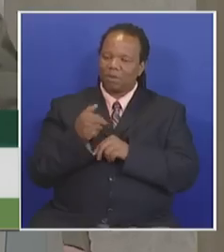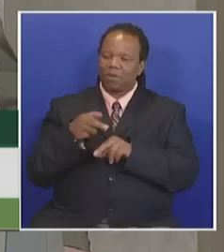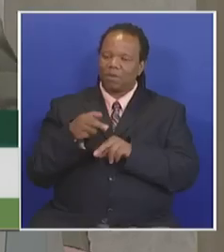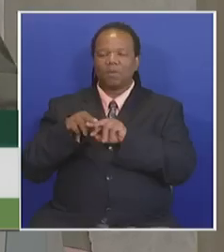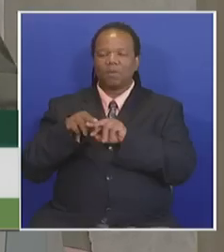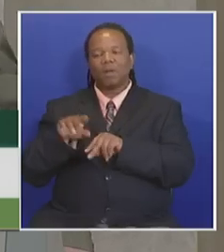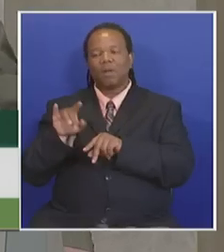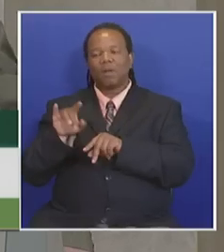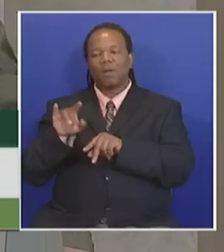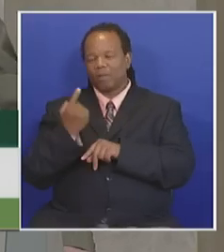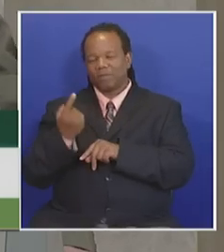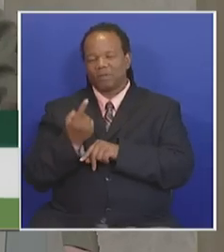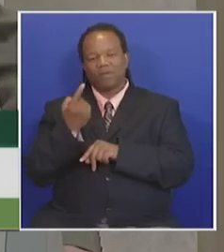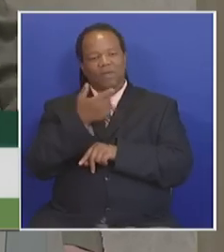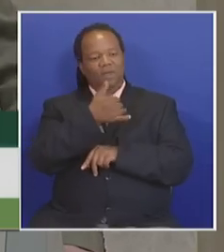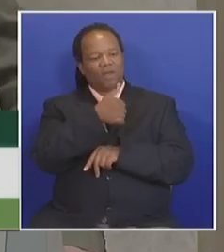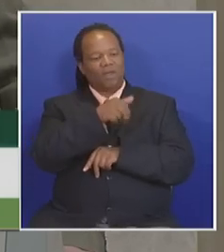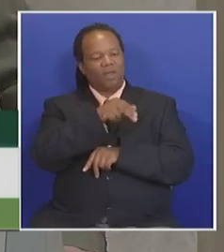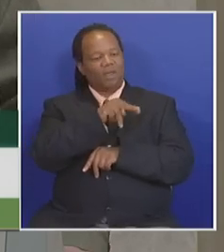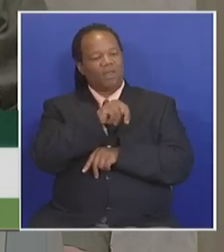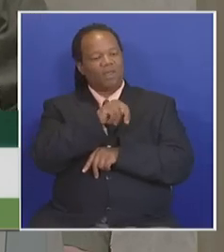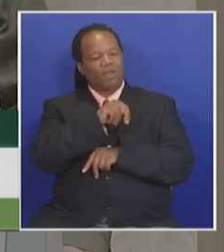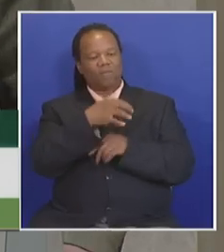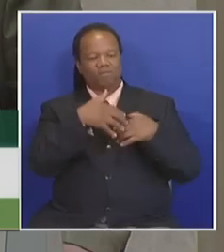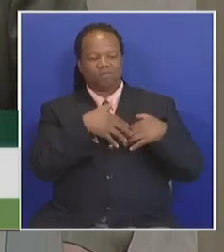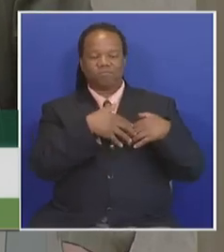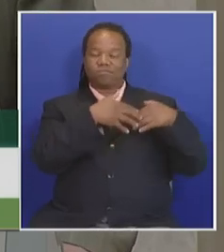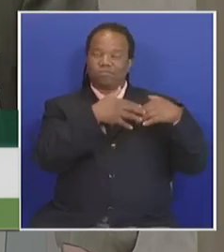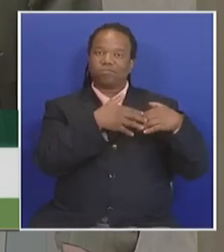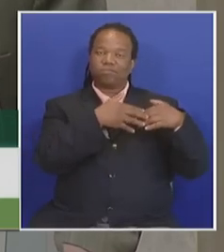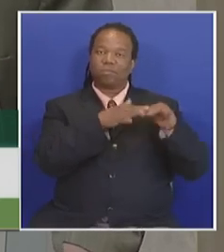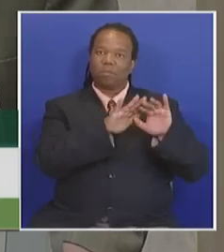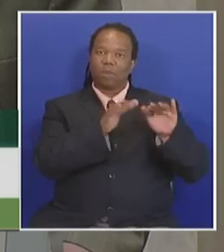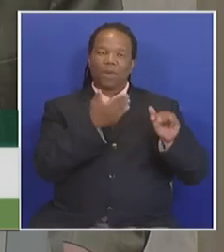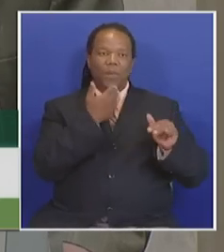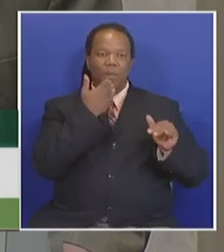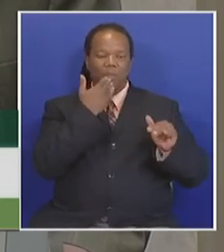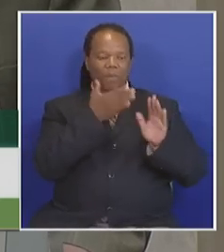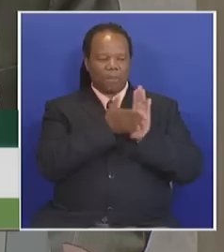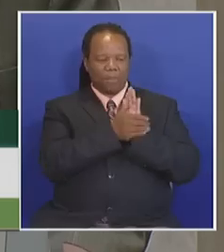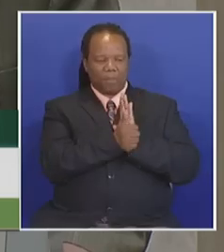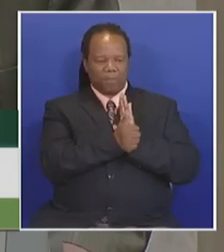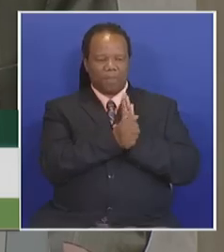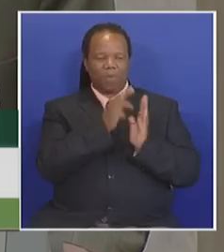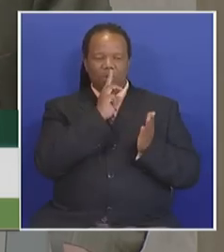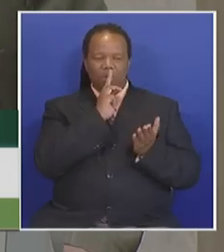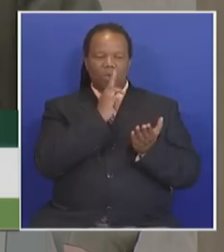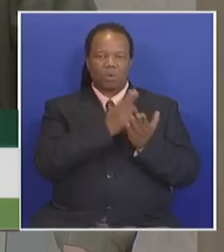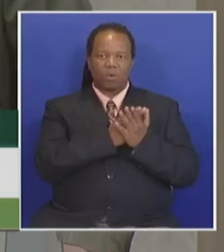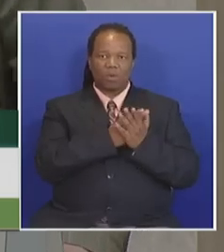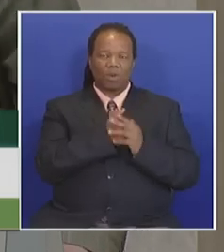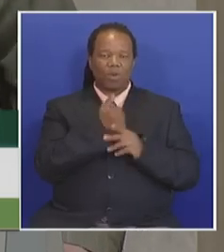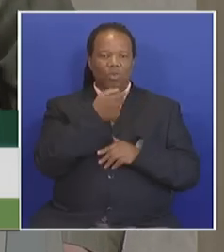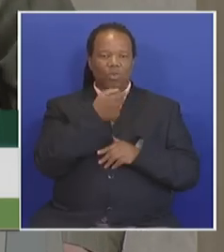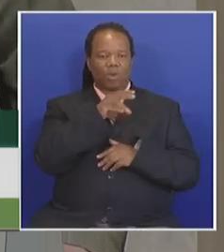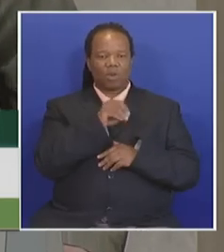ANC was formed by credible and highly respected African leaders in 2012, following